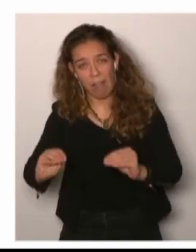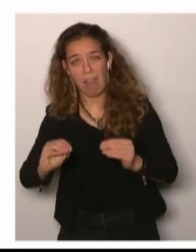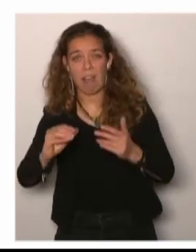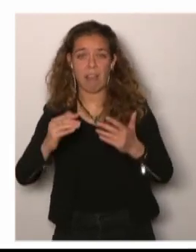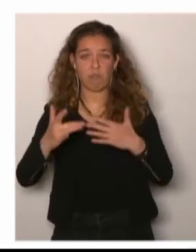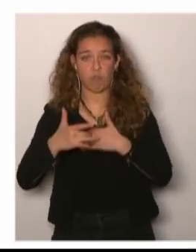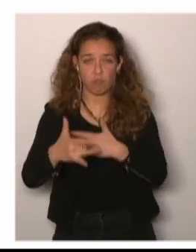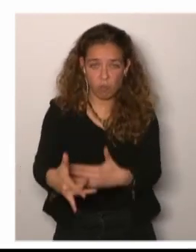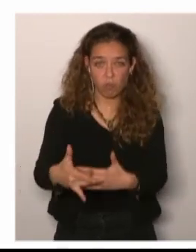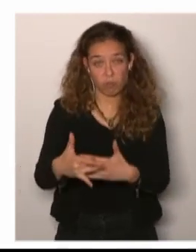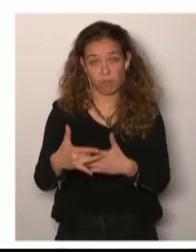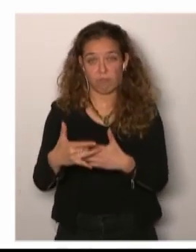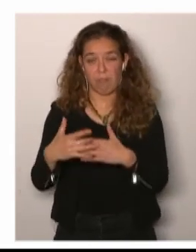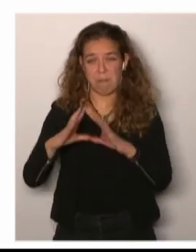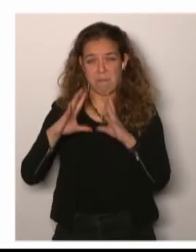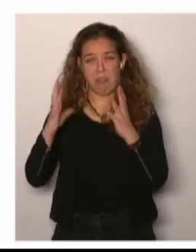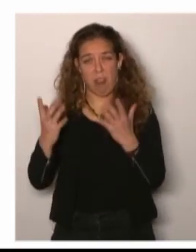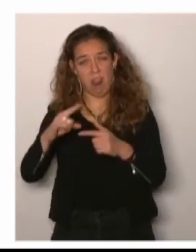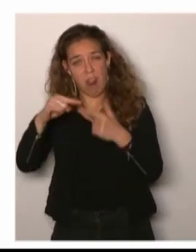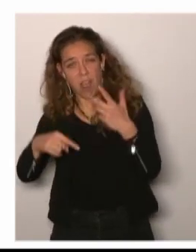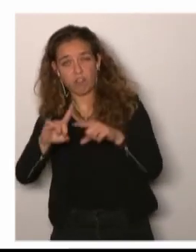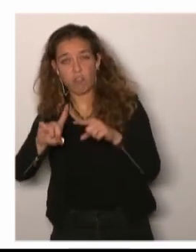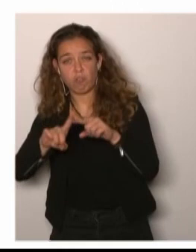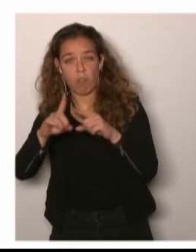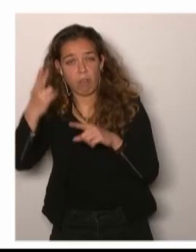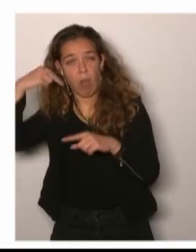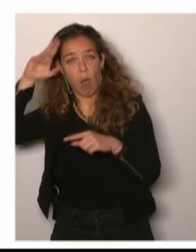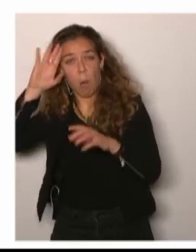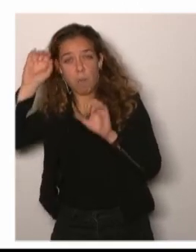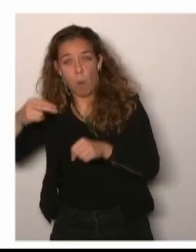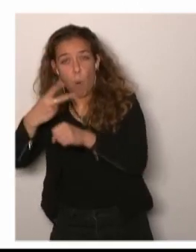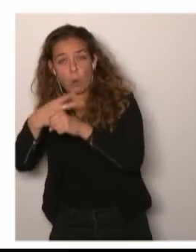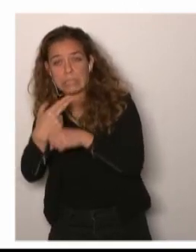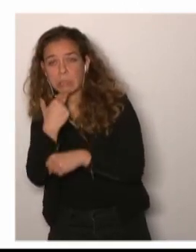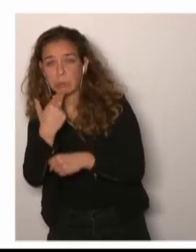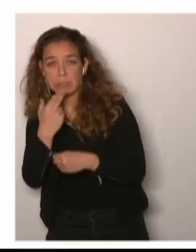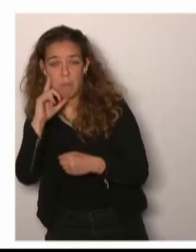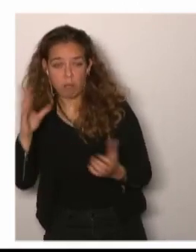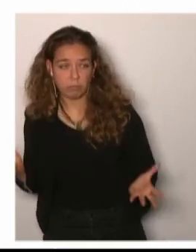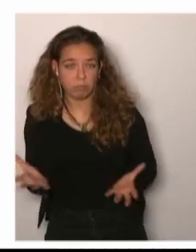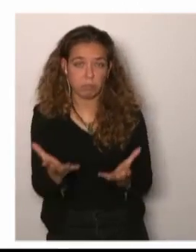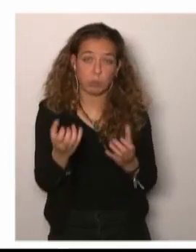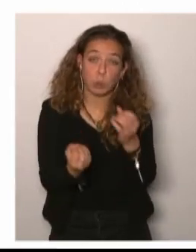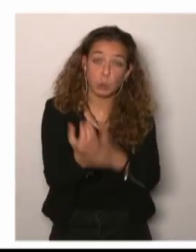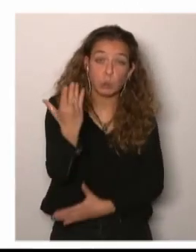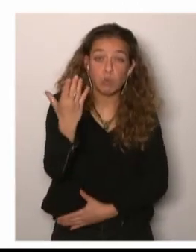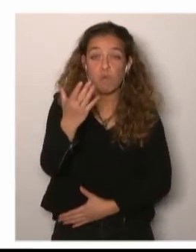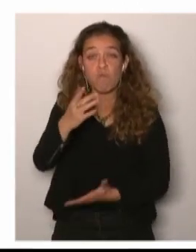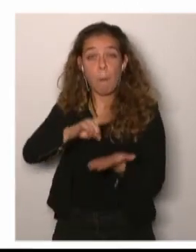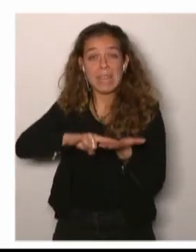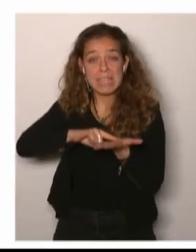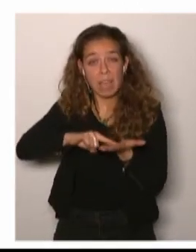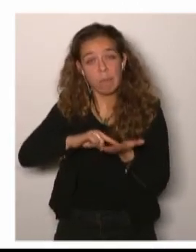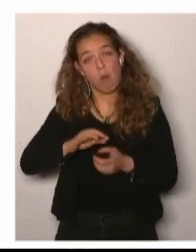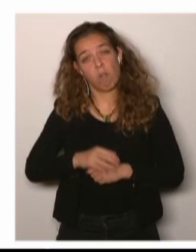levers which we can try and move to encourage the development of new pharmaceuticals. We have the problem, though, of